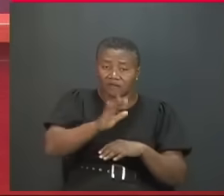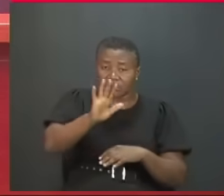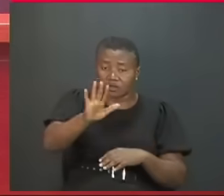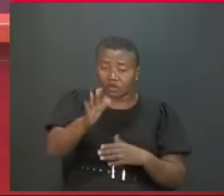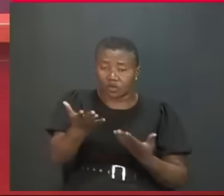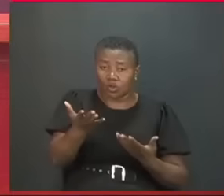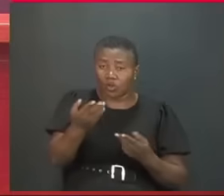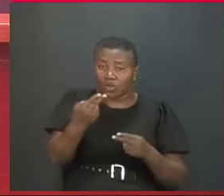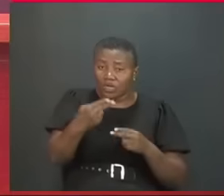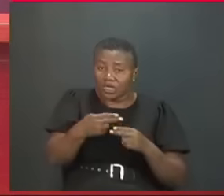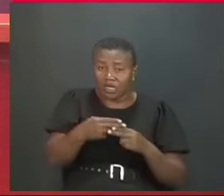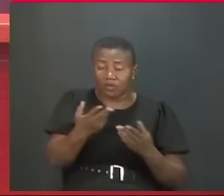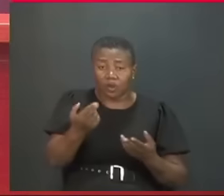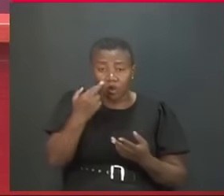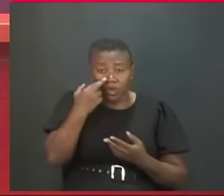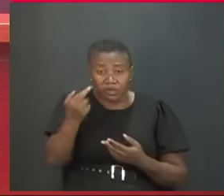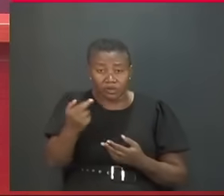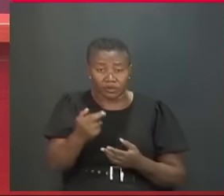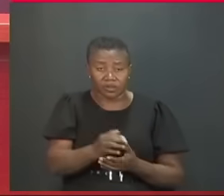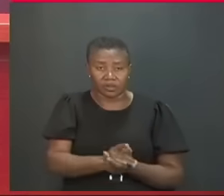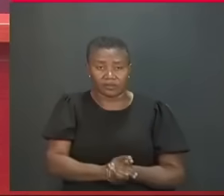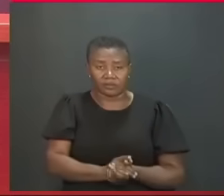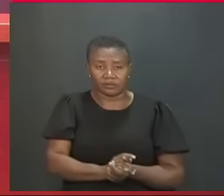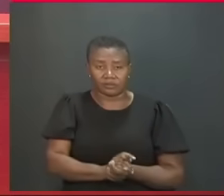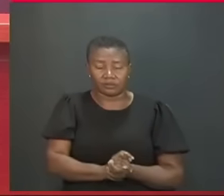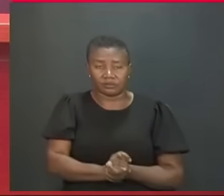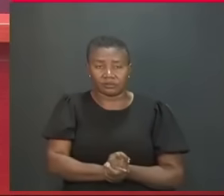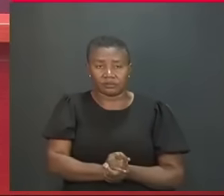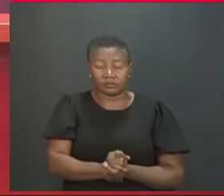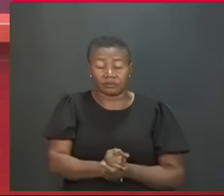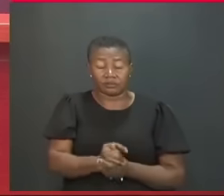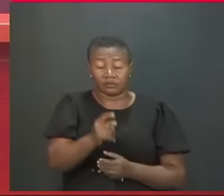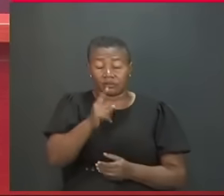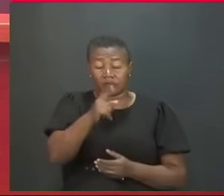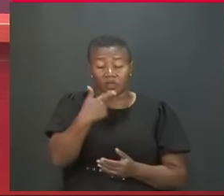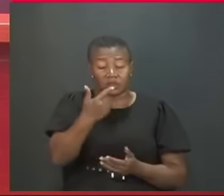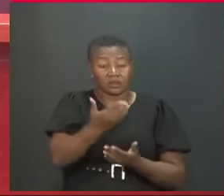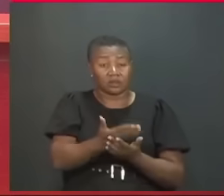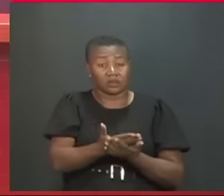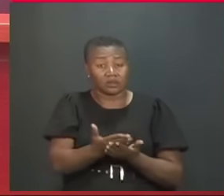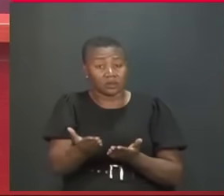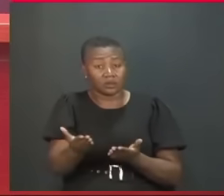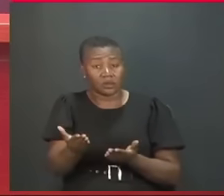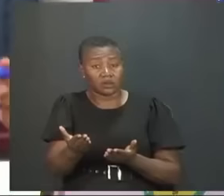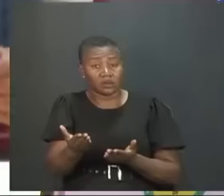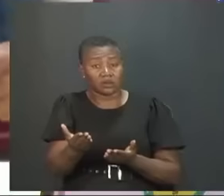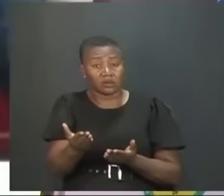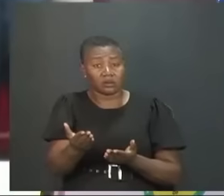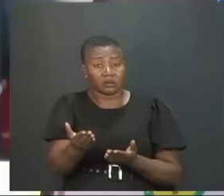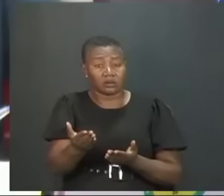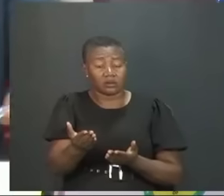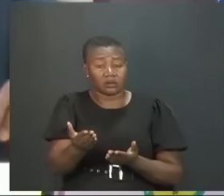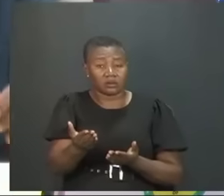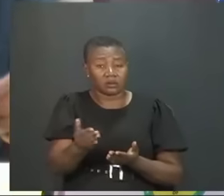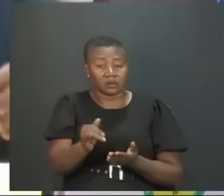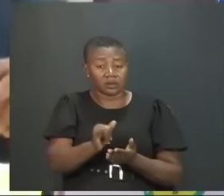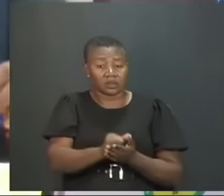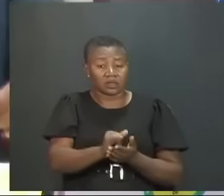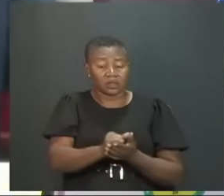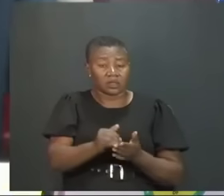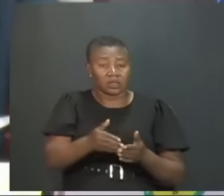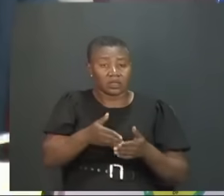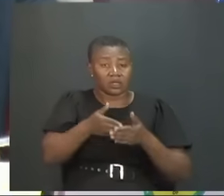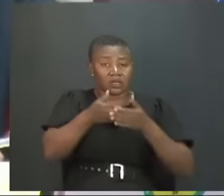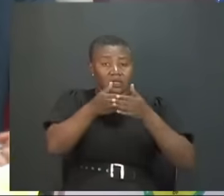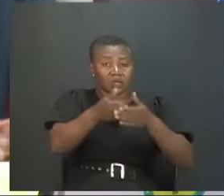space. Now, you stated something which ignited the